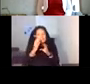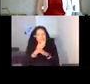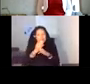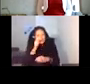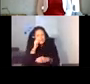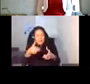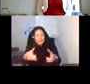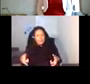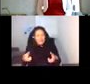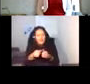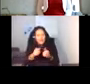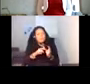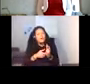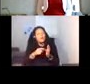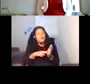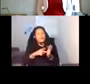II.